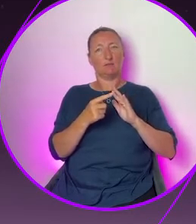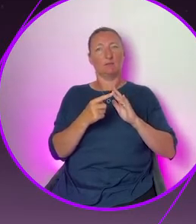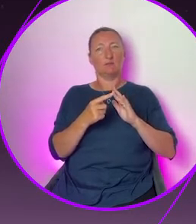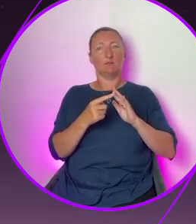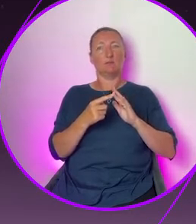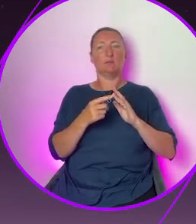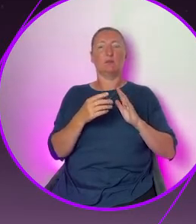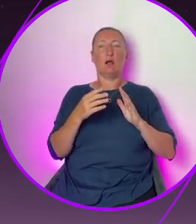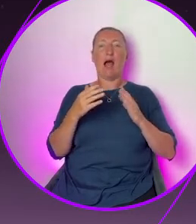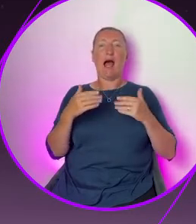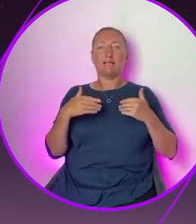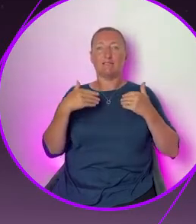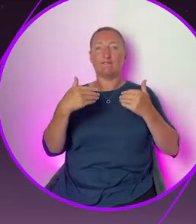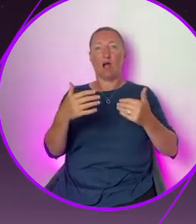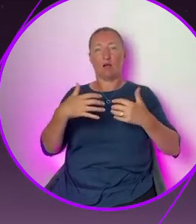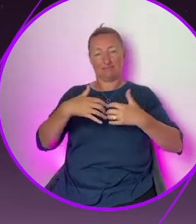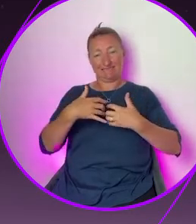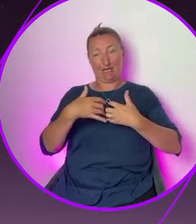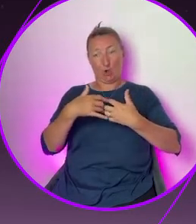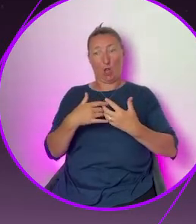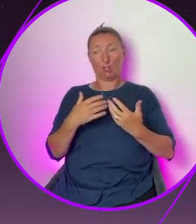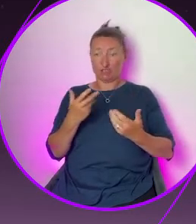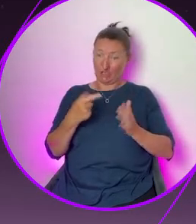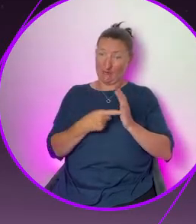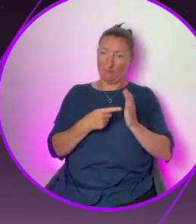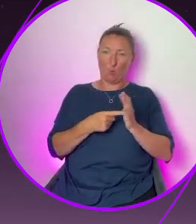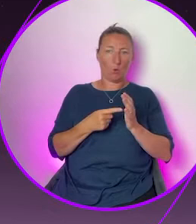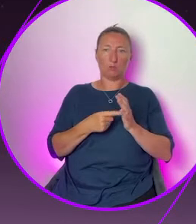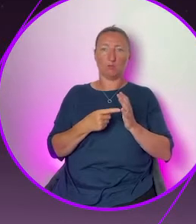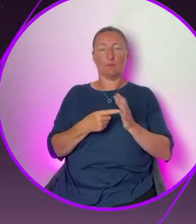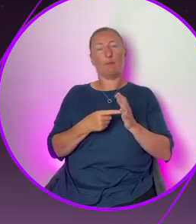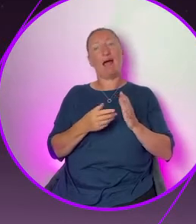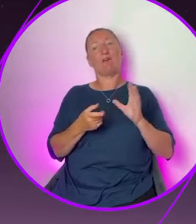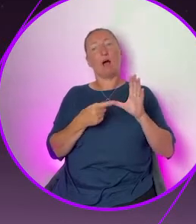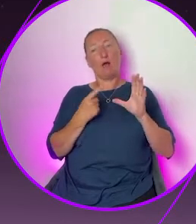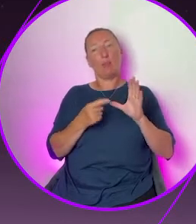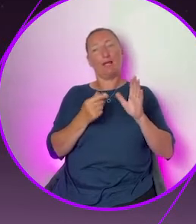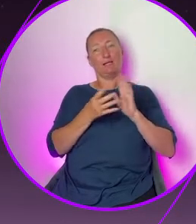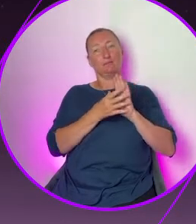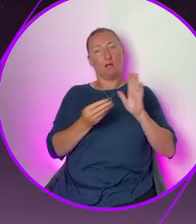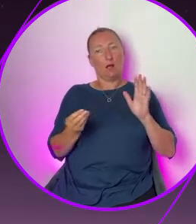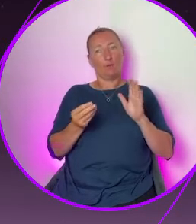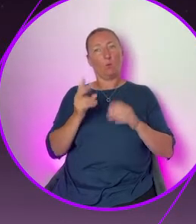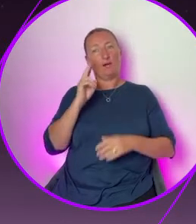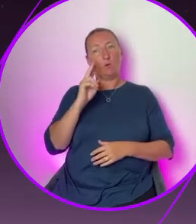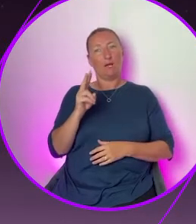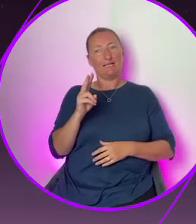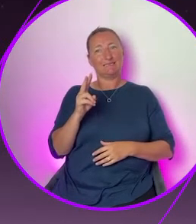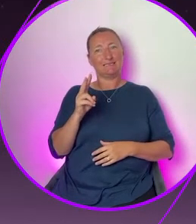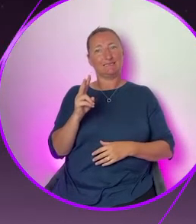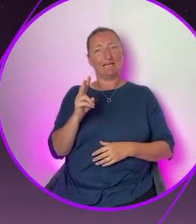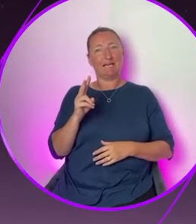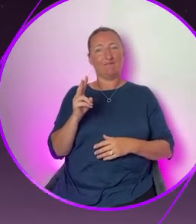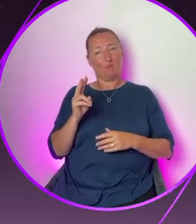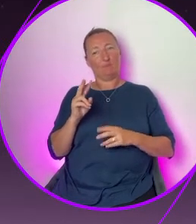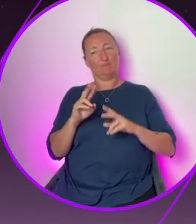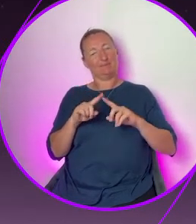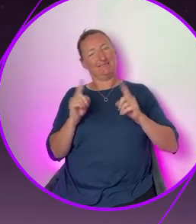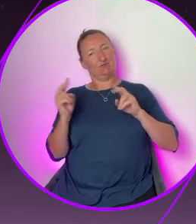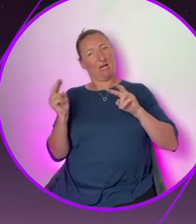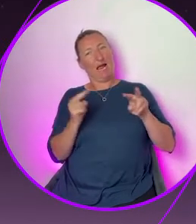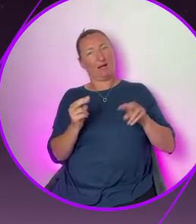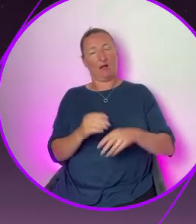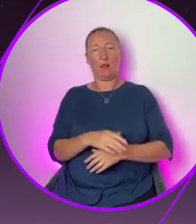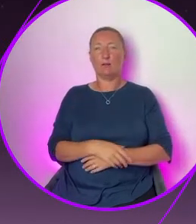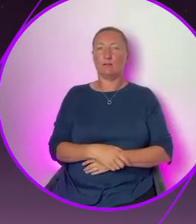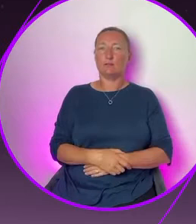exclusively on advanced production capabilities. And for that reason, Kay will show another example where you can see this from a slightly different angle.